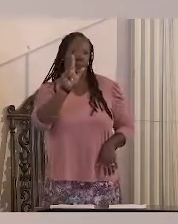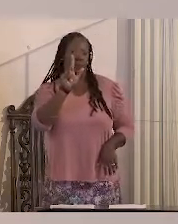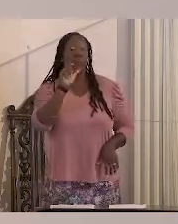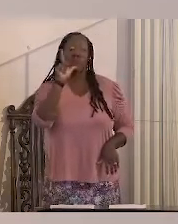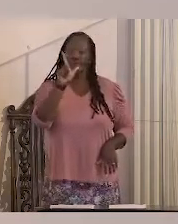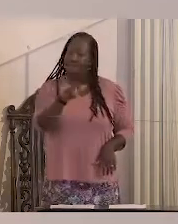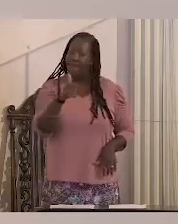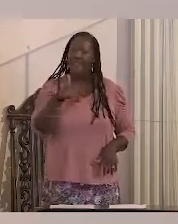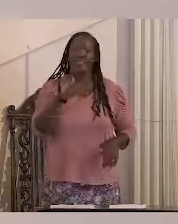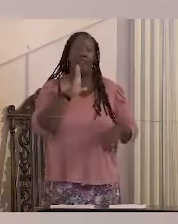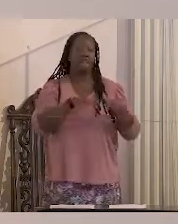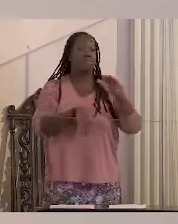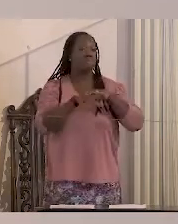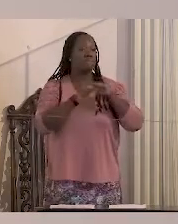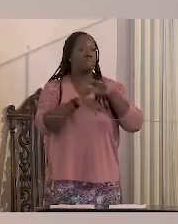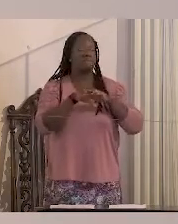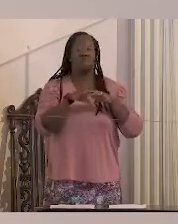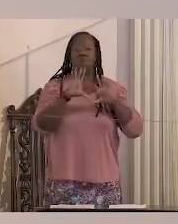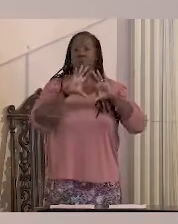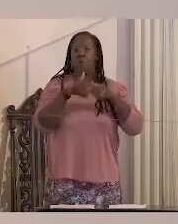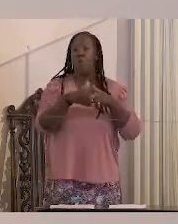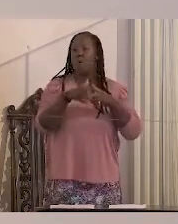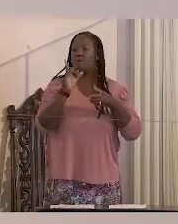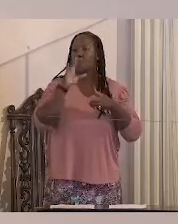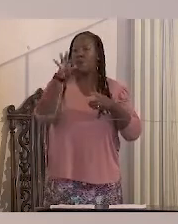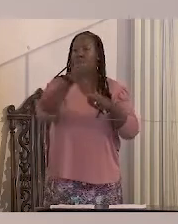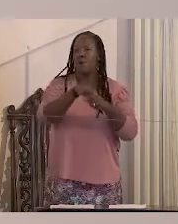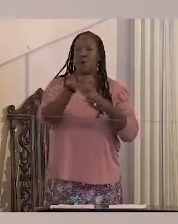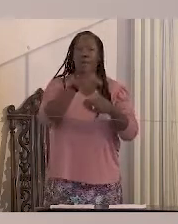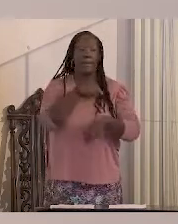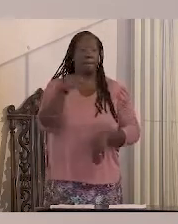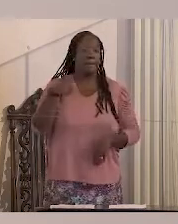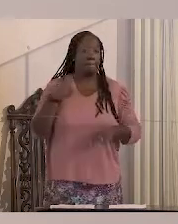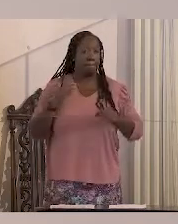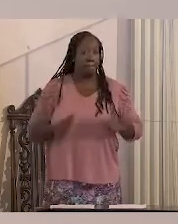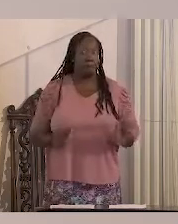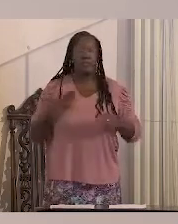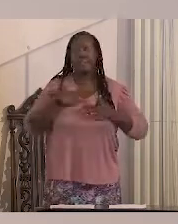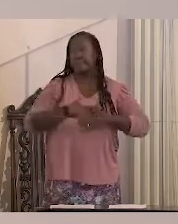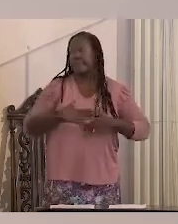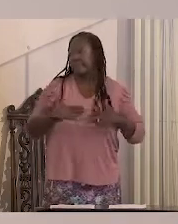of voting members. Please plan to attend.